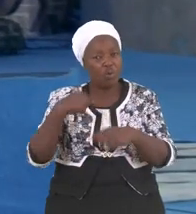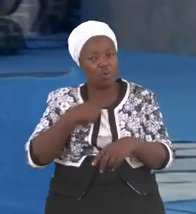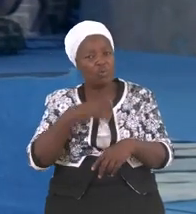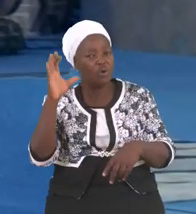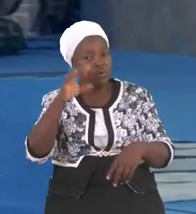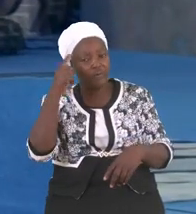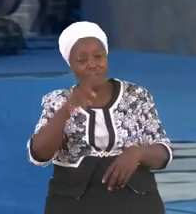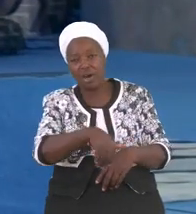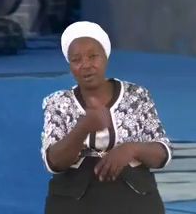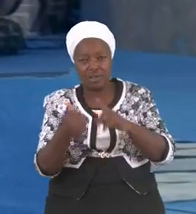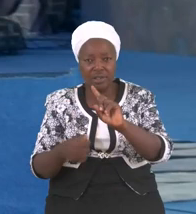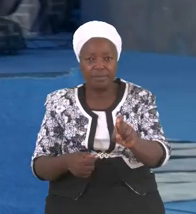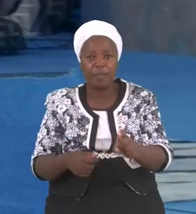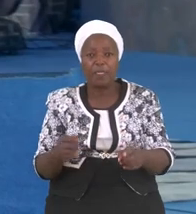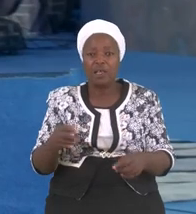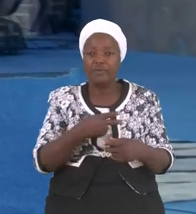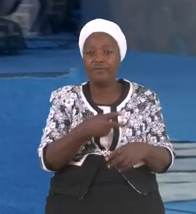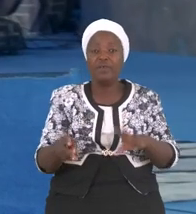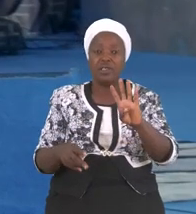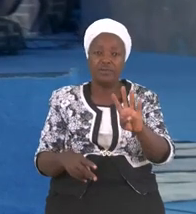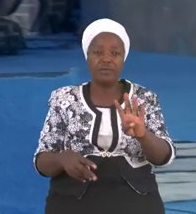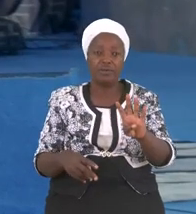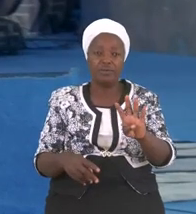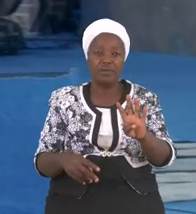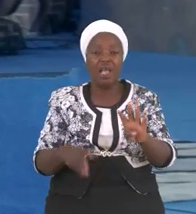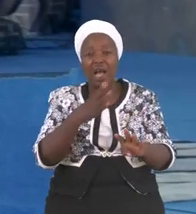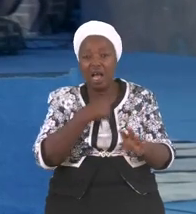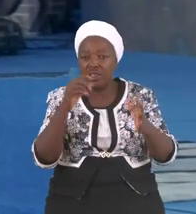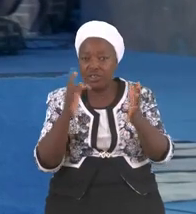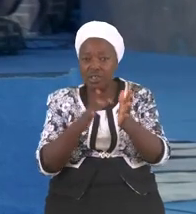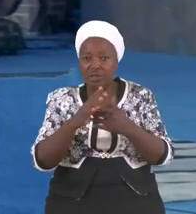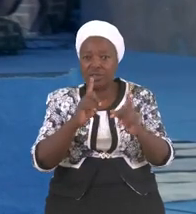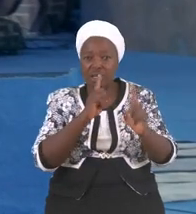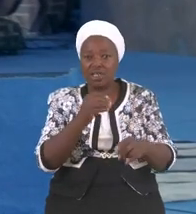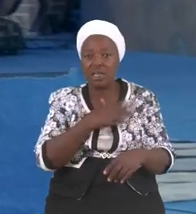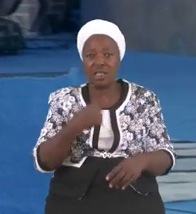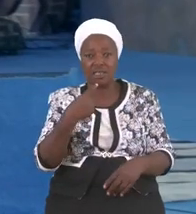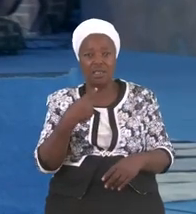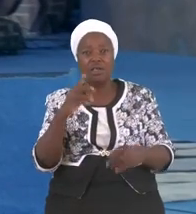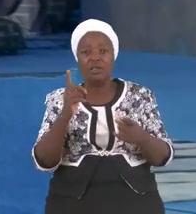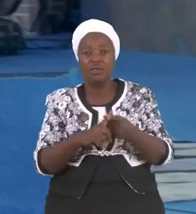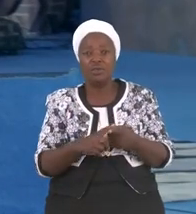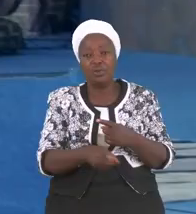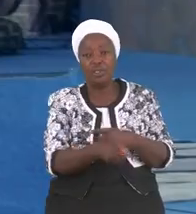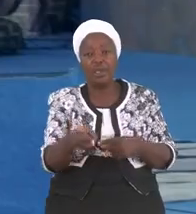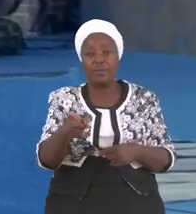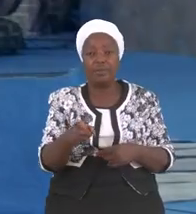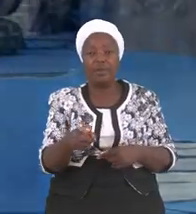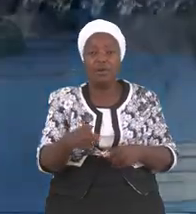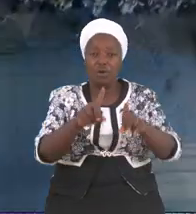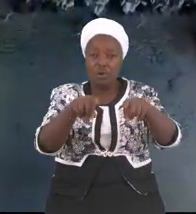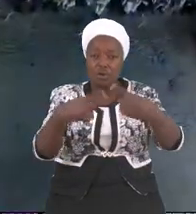verse 4. In verse 4, and Jesus answered and said unto them, go and